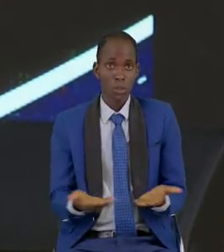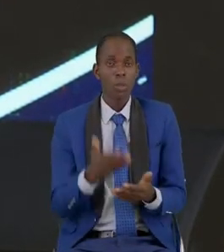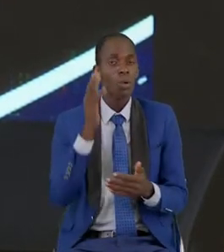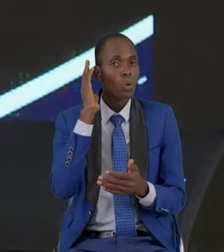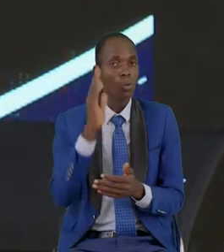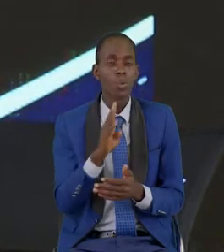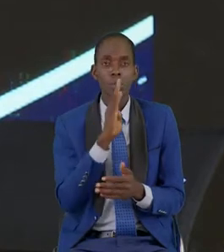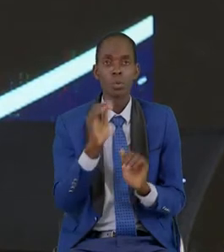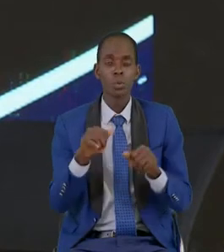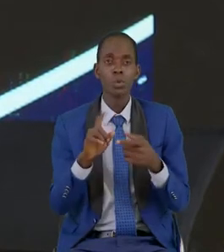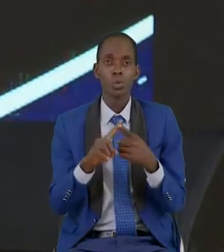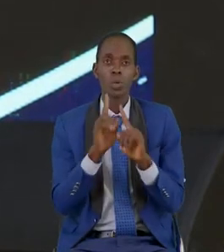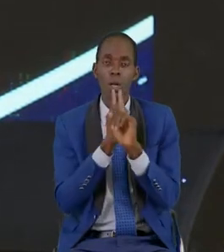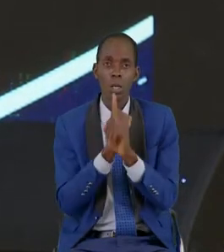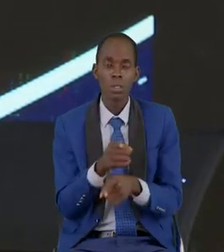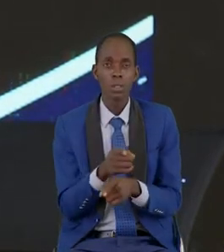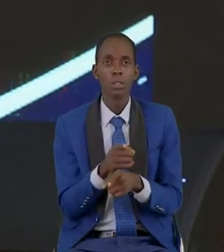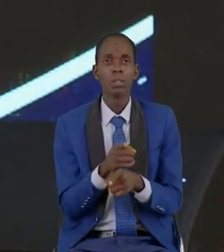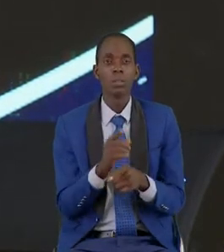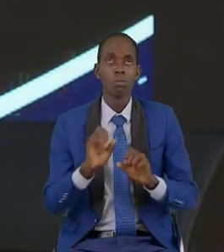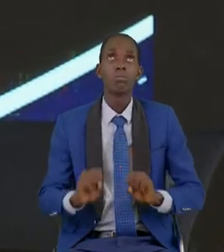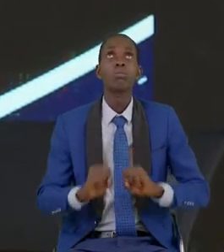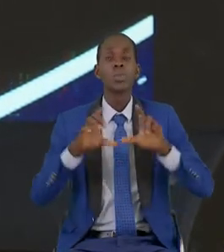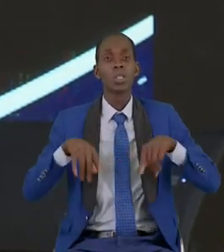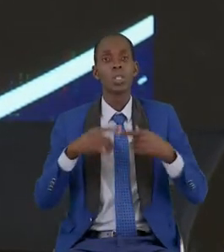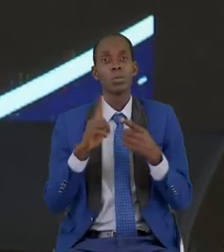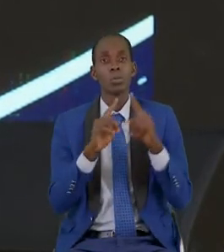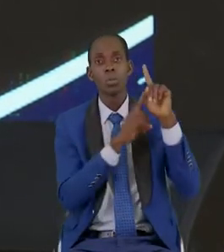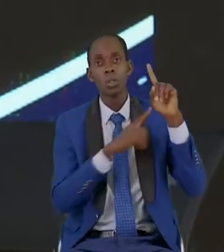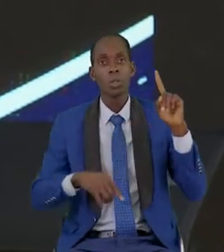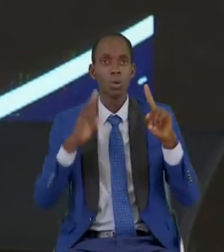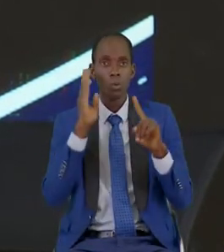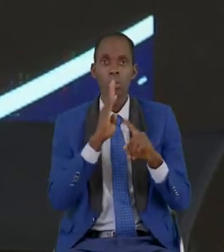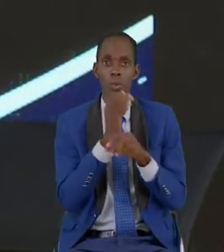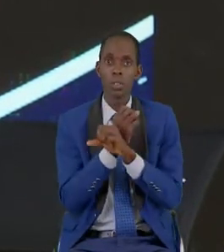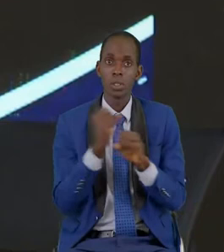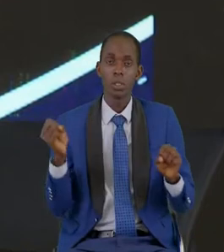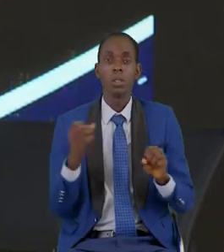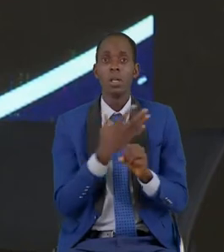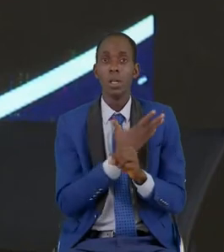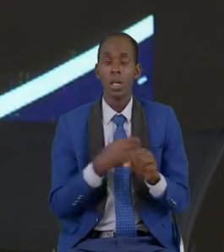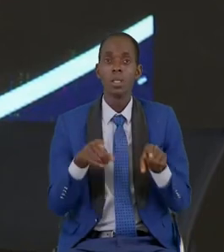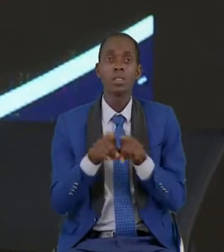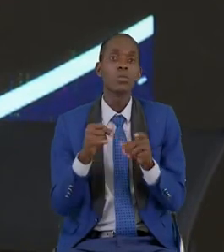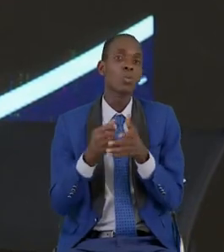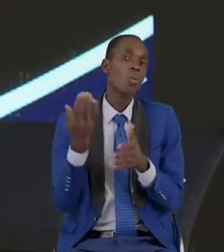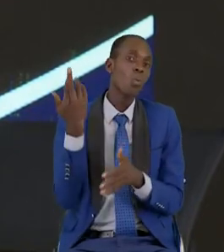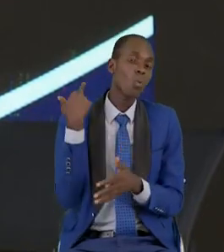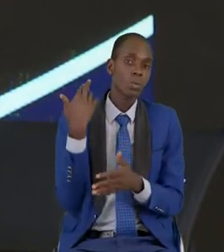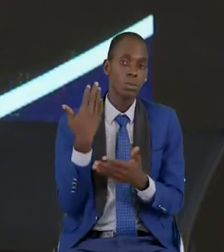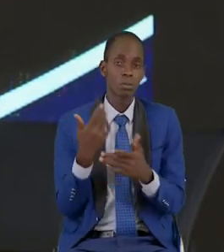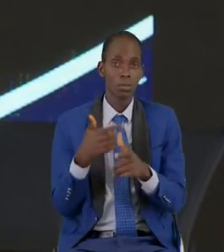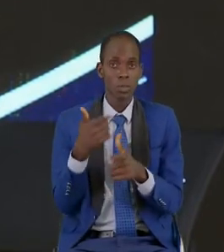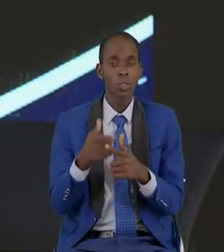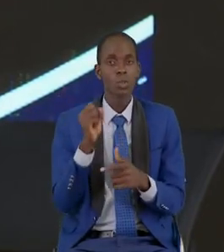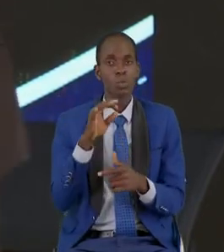that gospel. They'll give their lives to the Lord, and they will be saved as it was then. So it should be today that